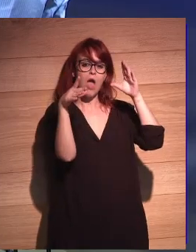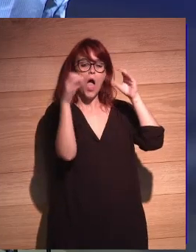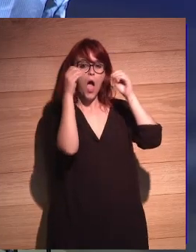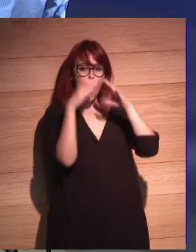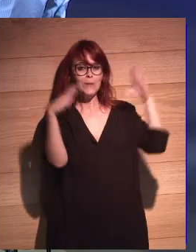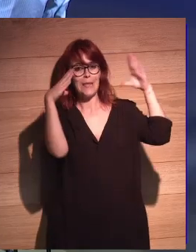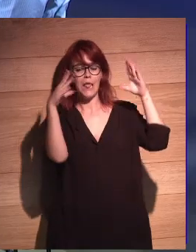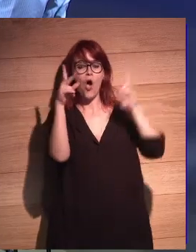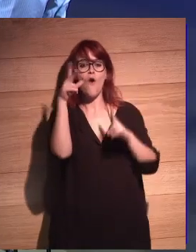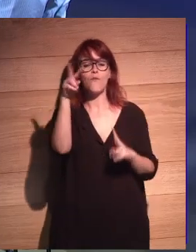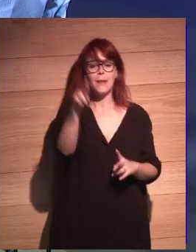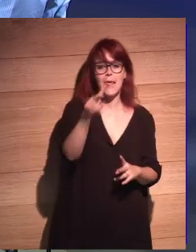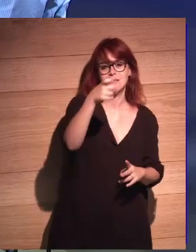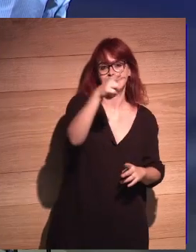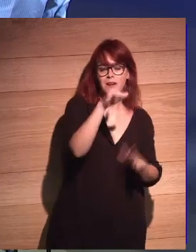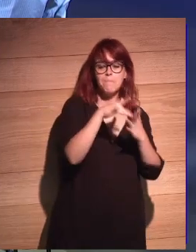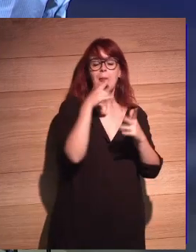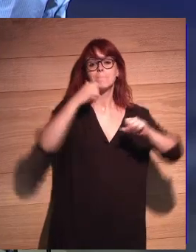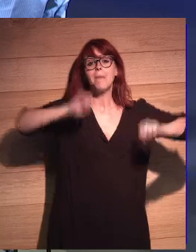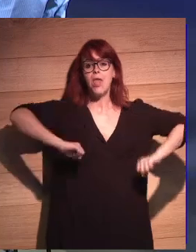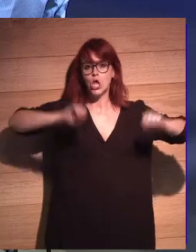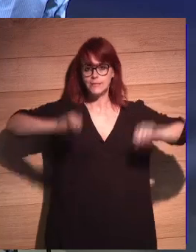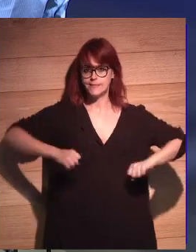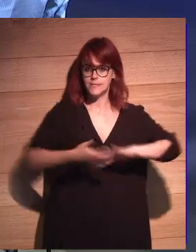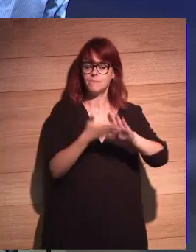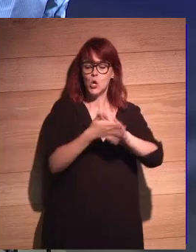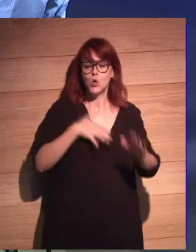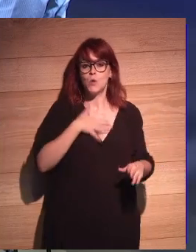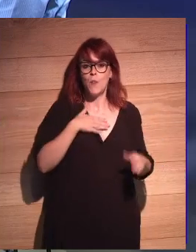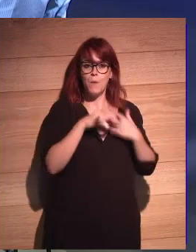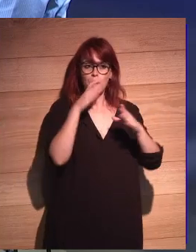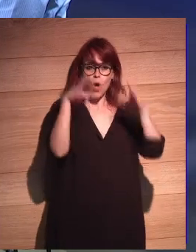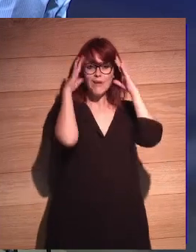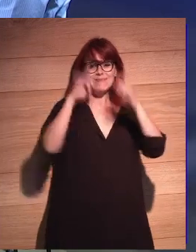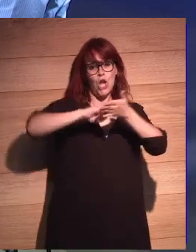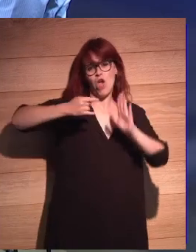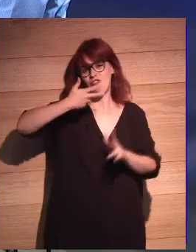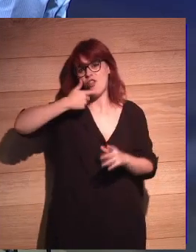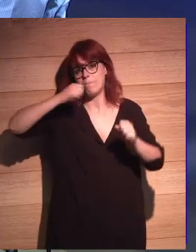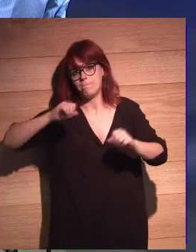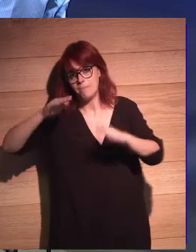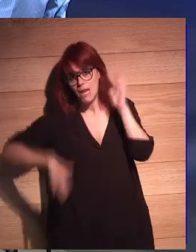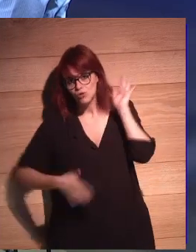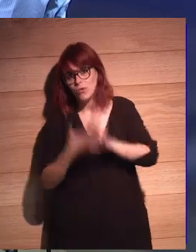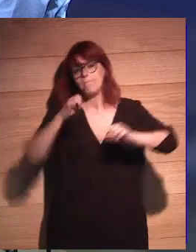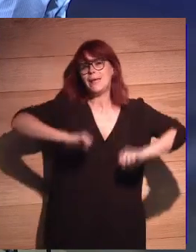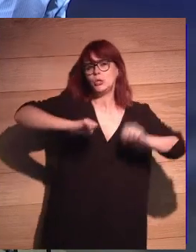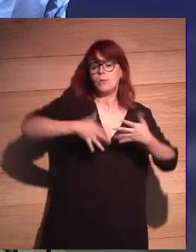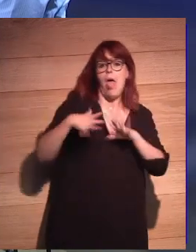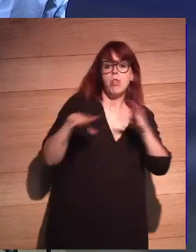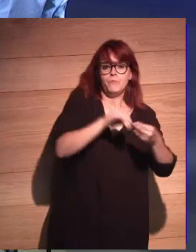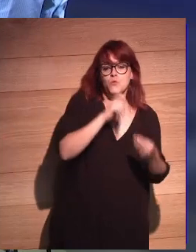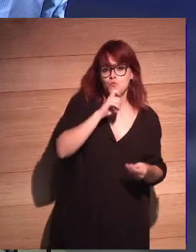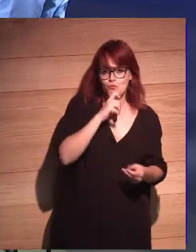approach for AR and VR for educating old people or elderly people that are